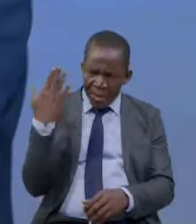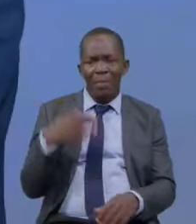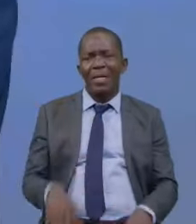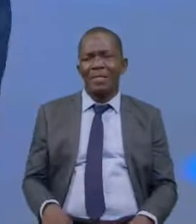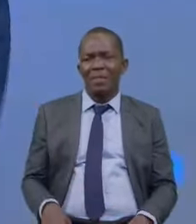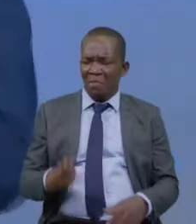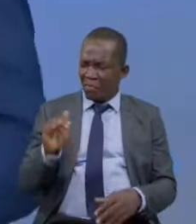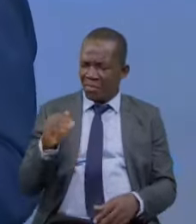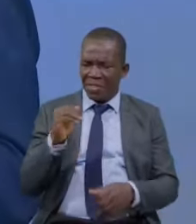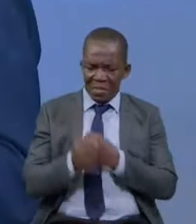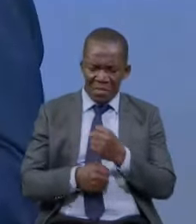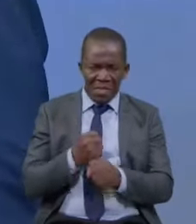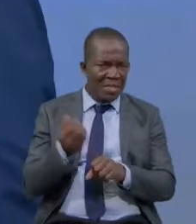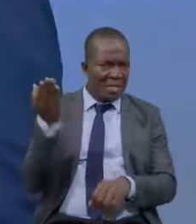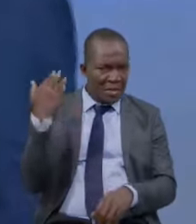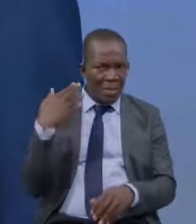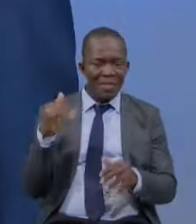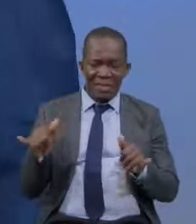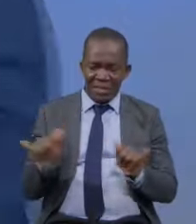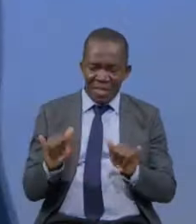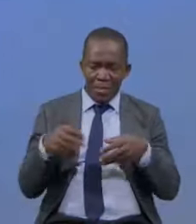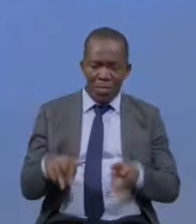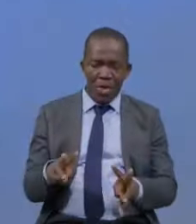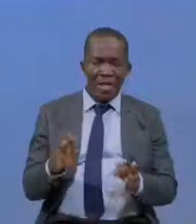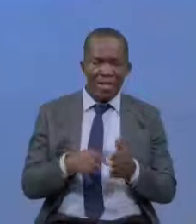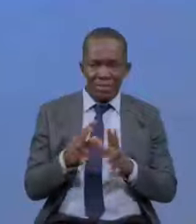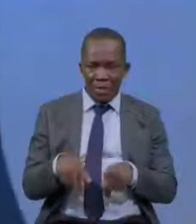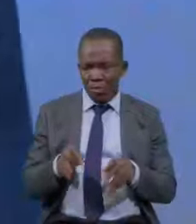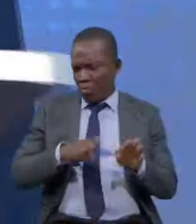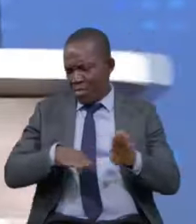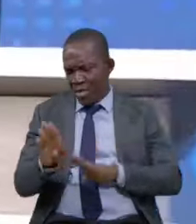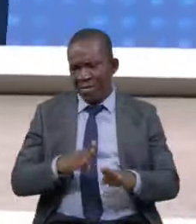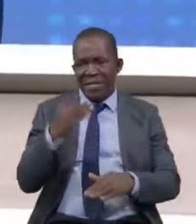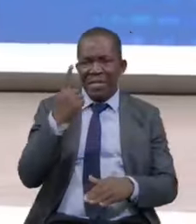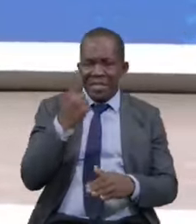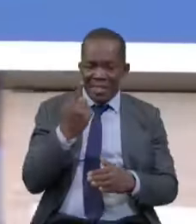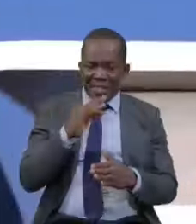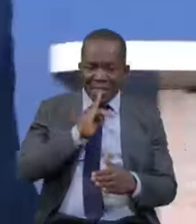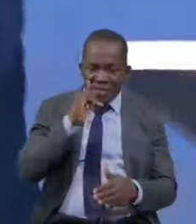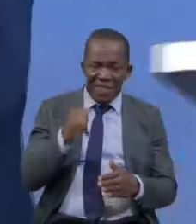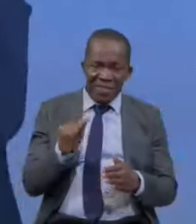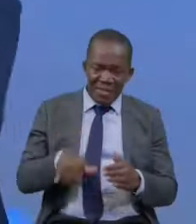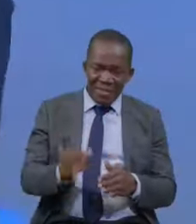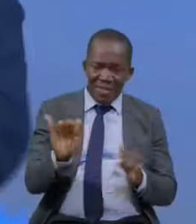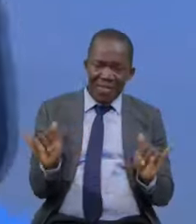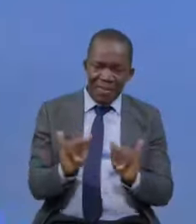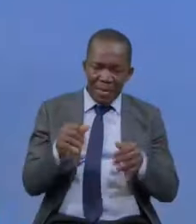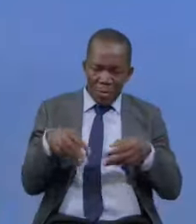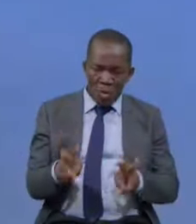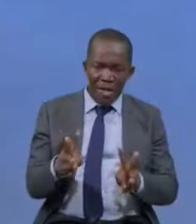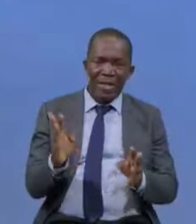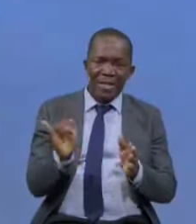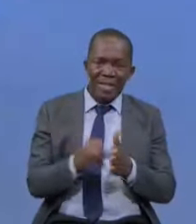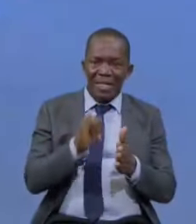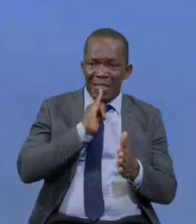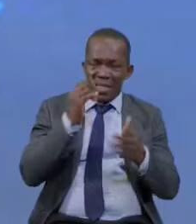they reacted 10 years ago, the same thing they do now. I said, come,